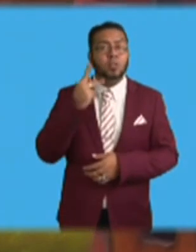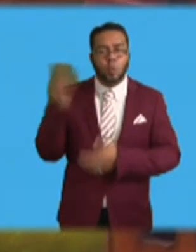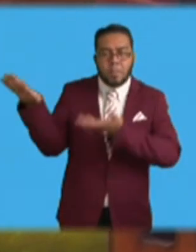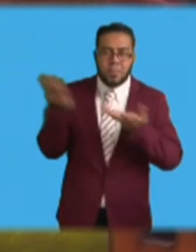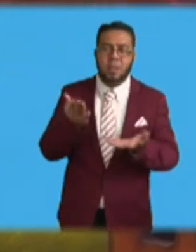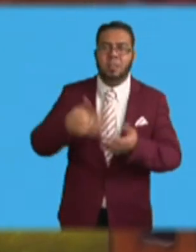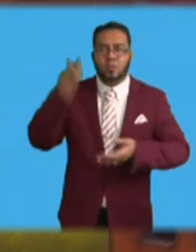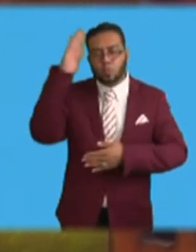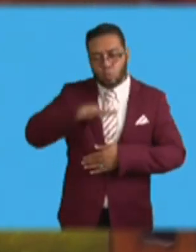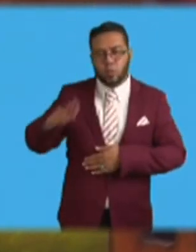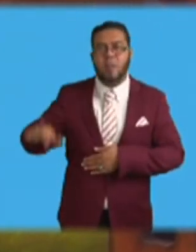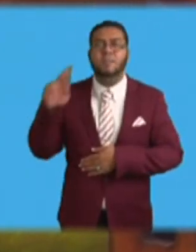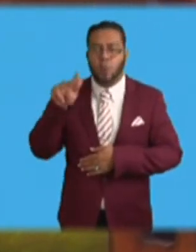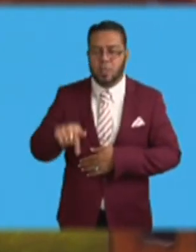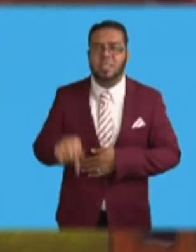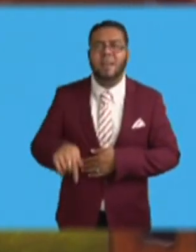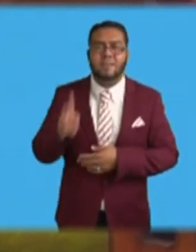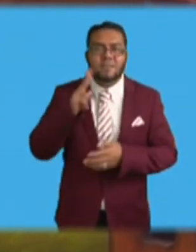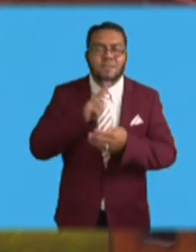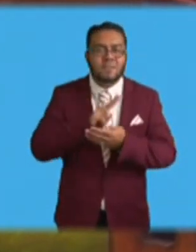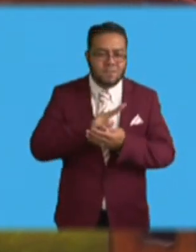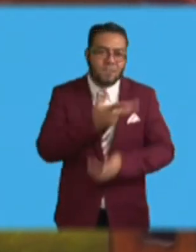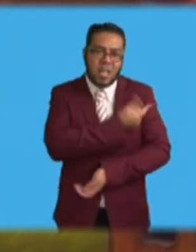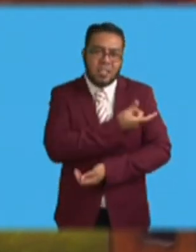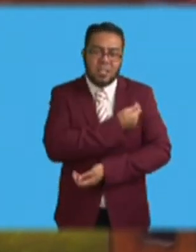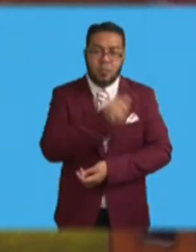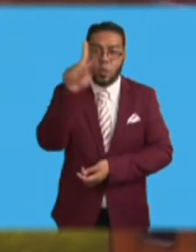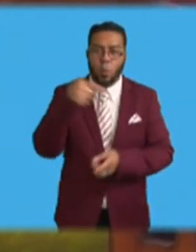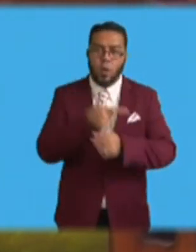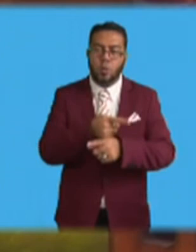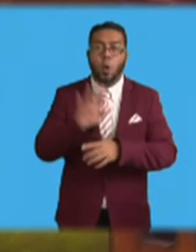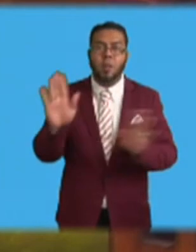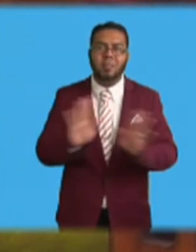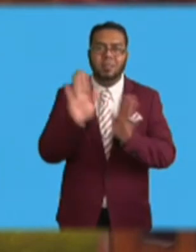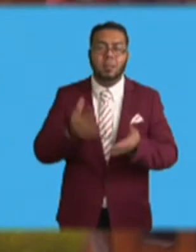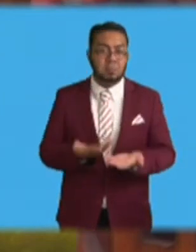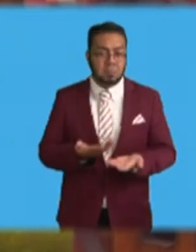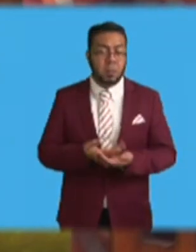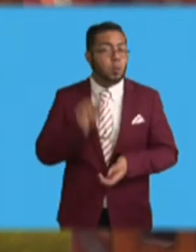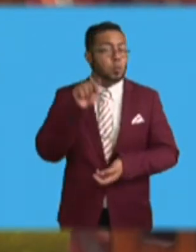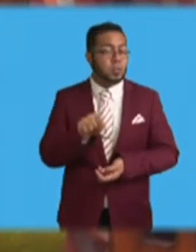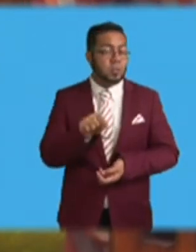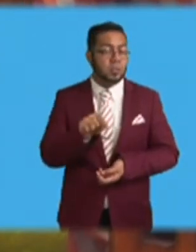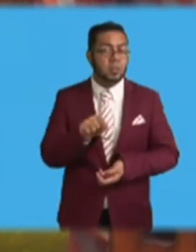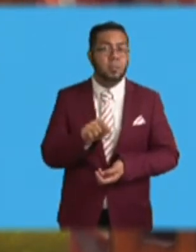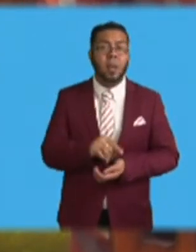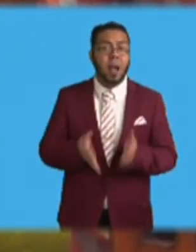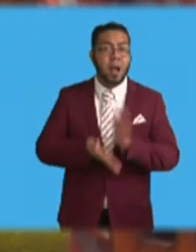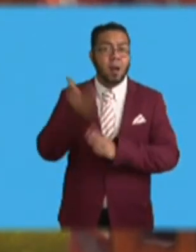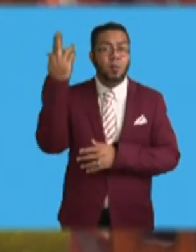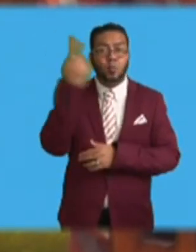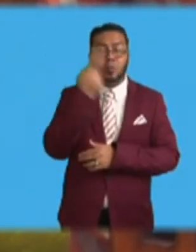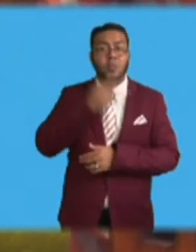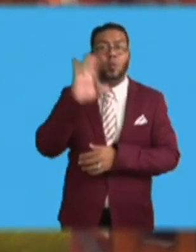children for this vaccination during the week break. Considering the disease burden observation, high-risk group